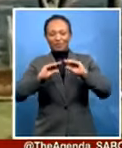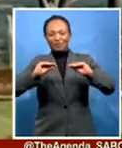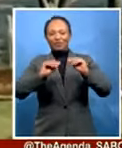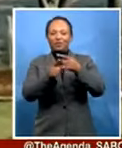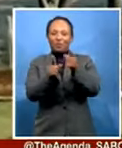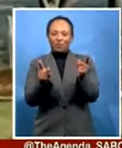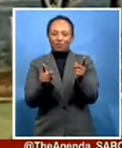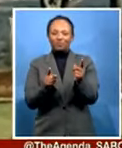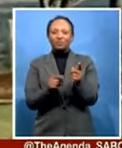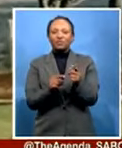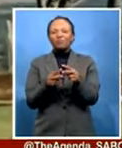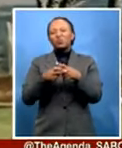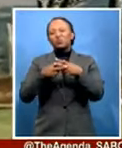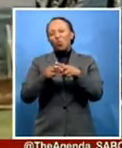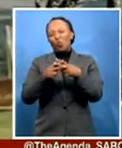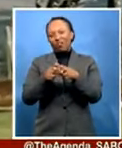can use to